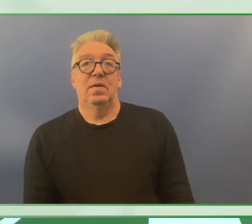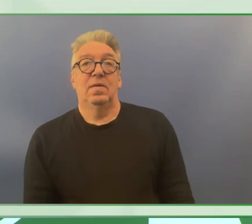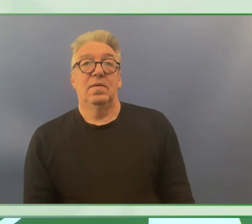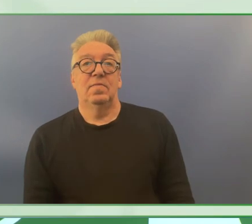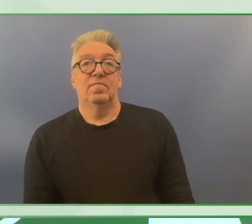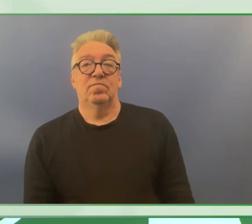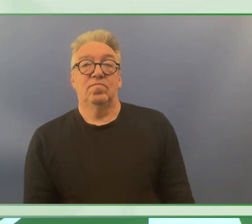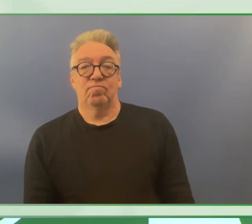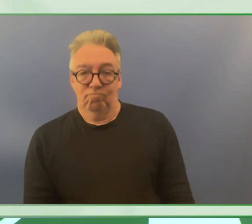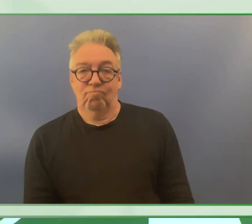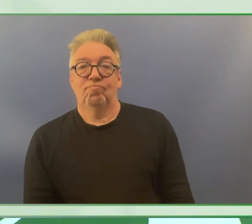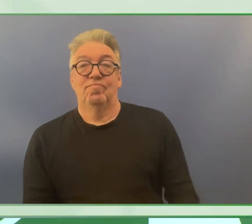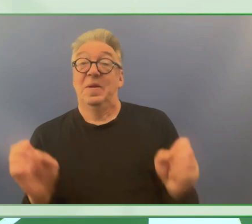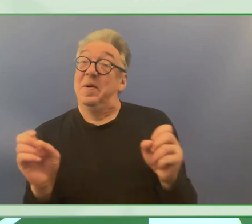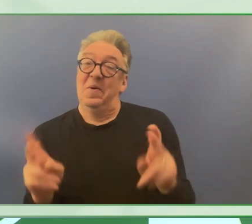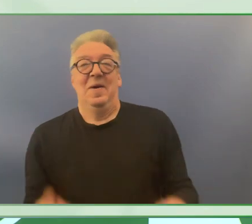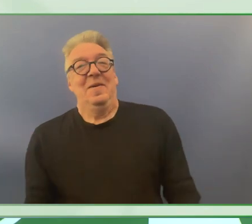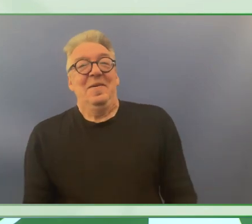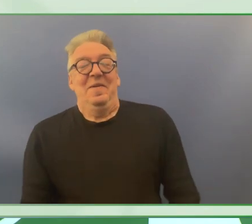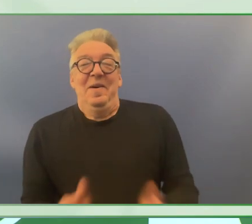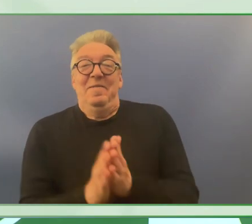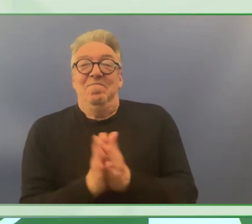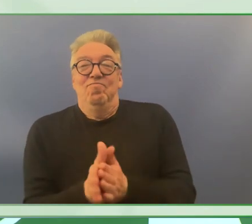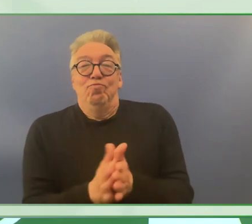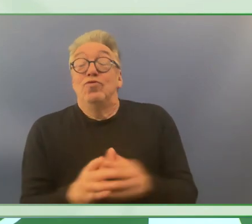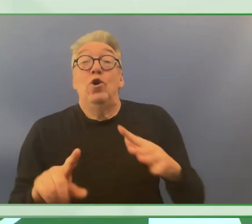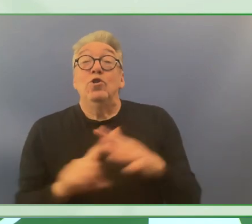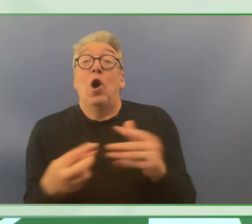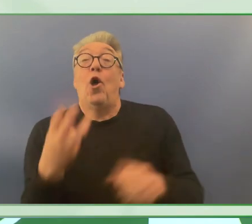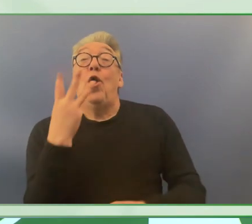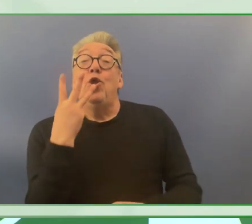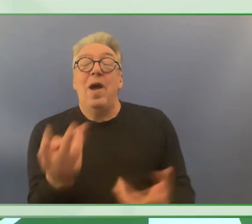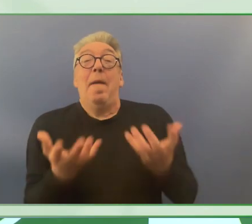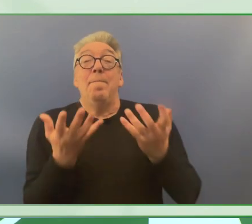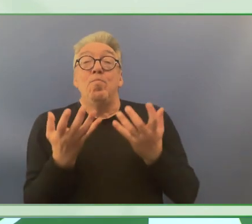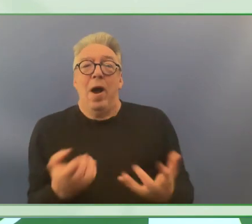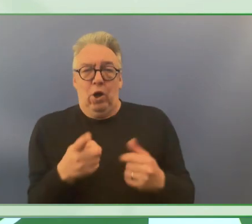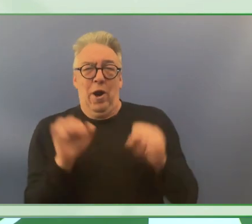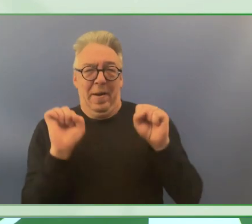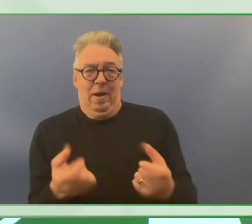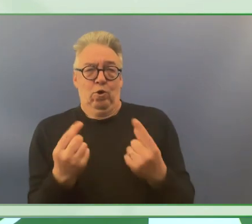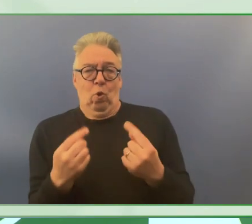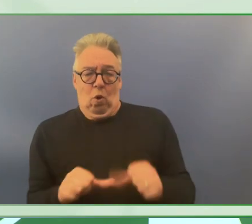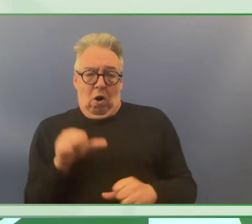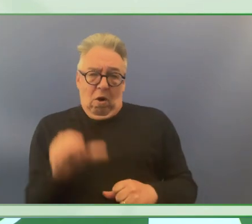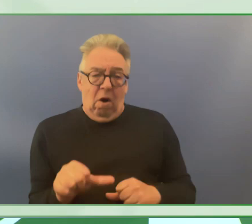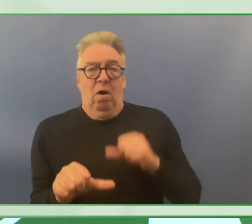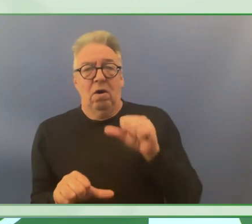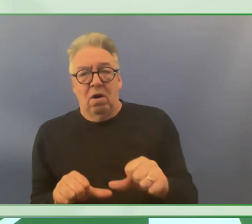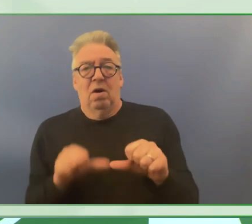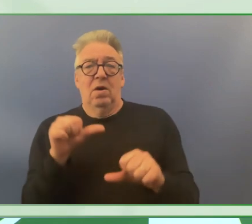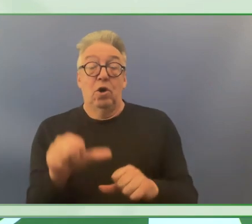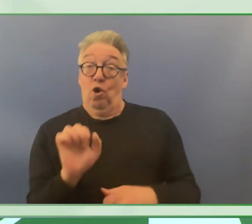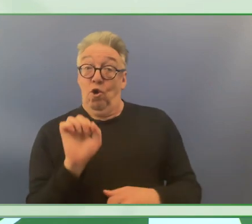Okay, now, good. Let's start with 3 practical steps that you can use when you are a small or medium-sized organization